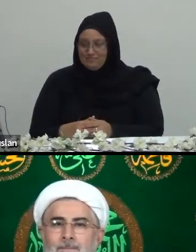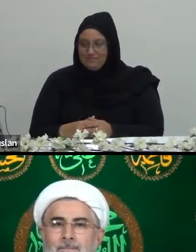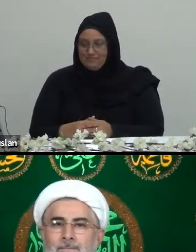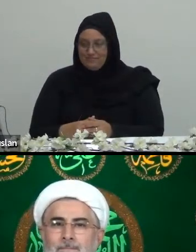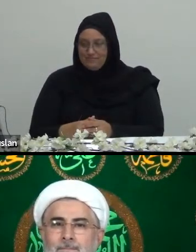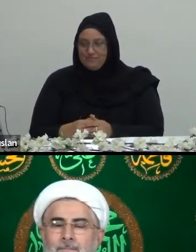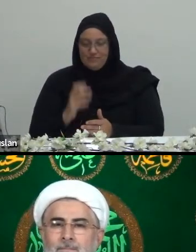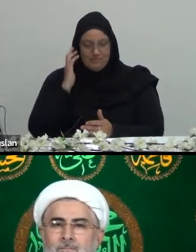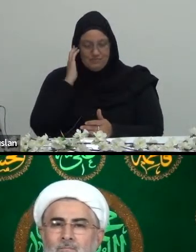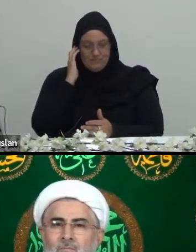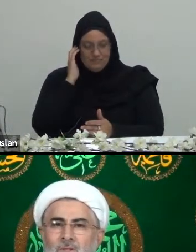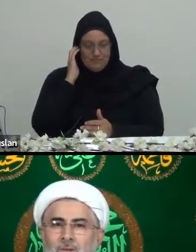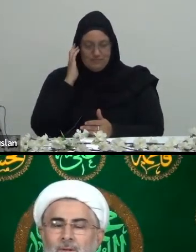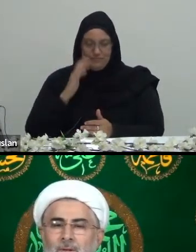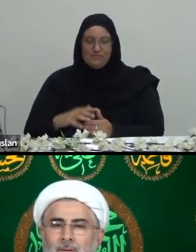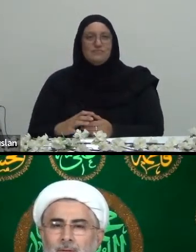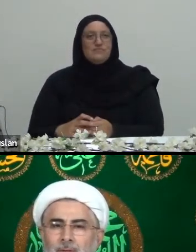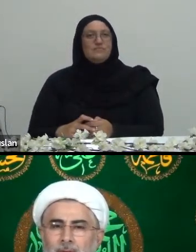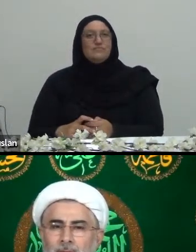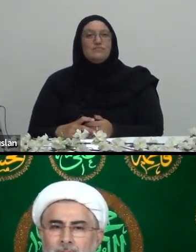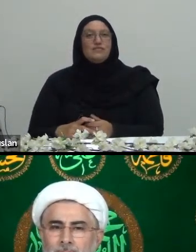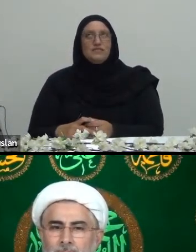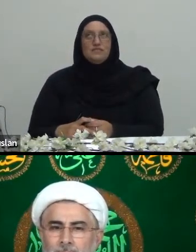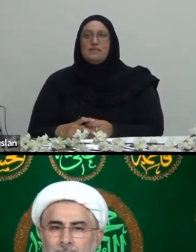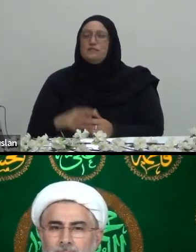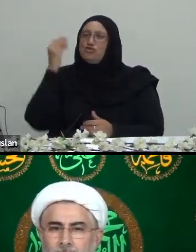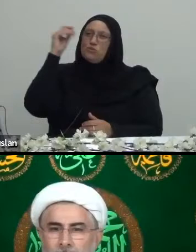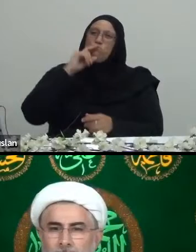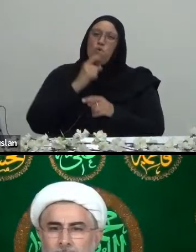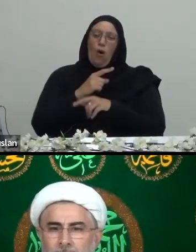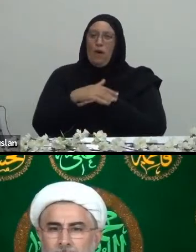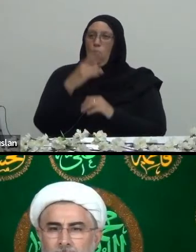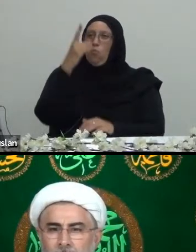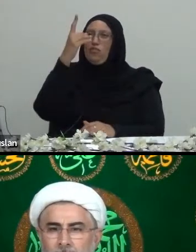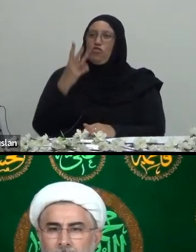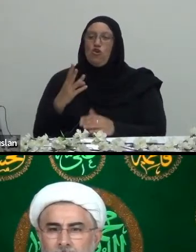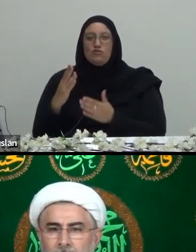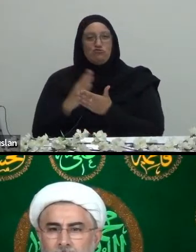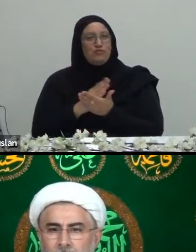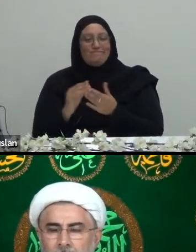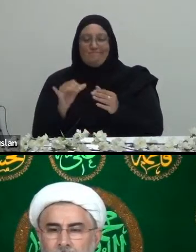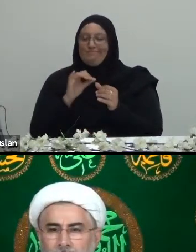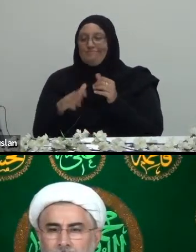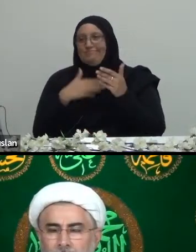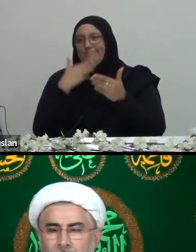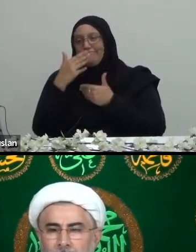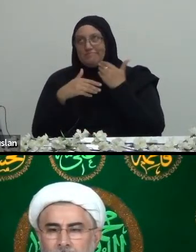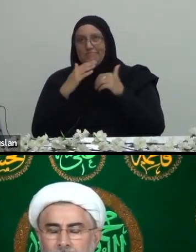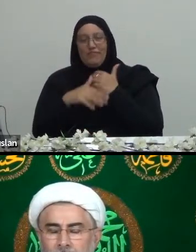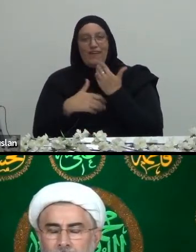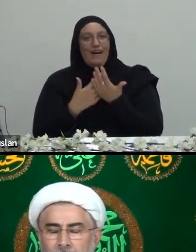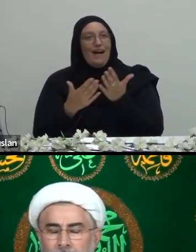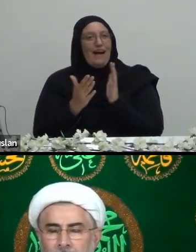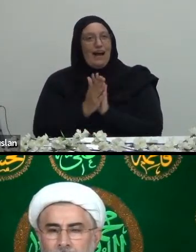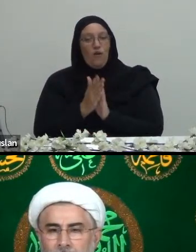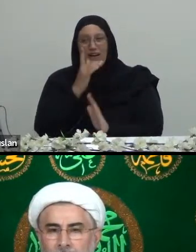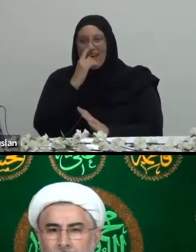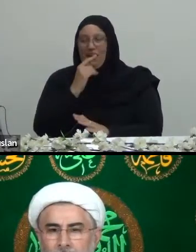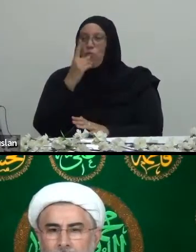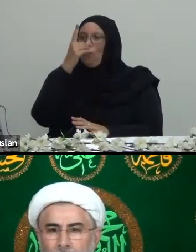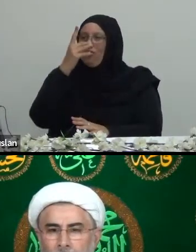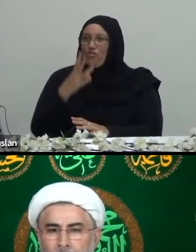Sheikhna, you mentioned about the 1/3 share, and you gave an excellent explanation of how it can be used